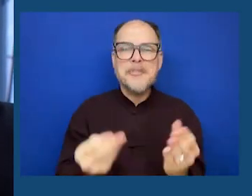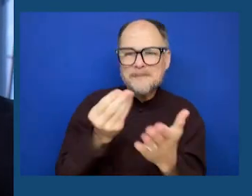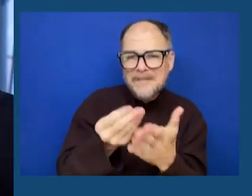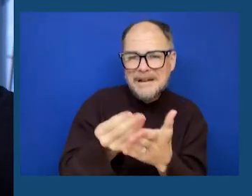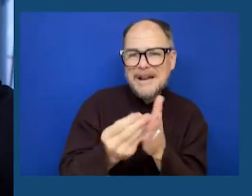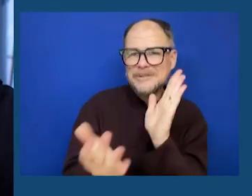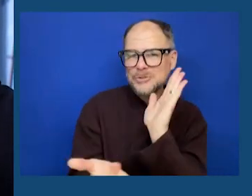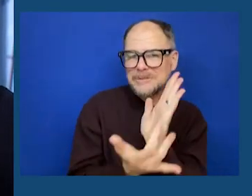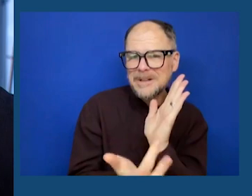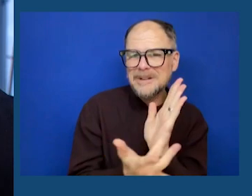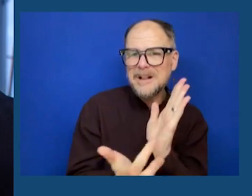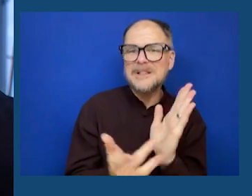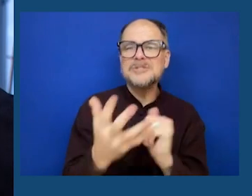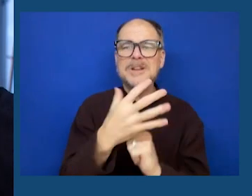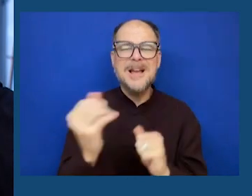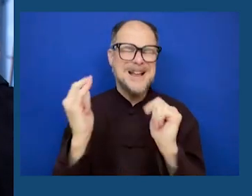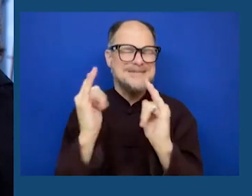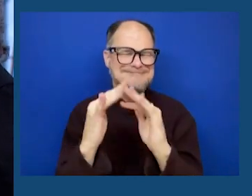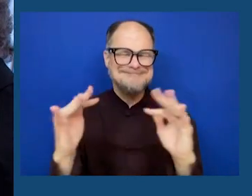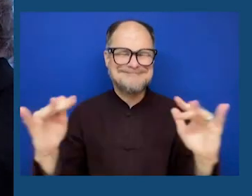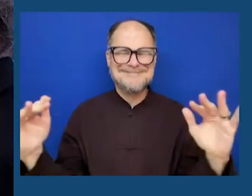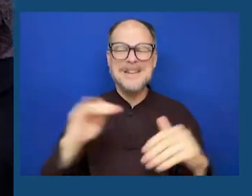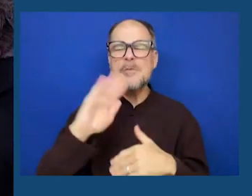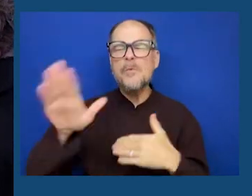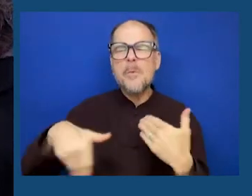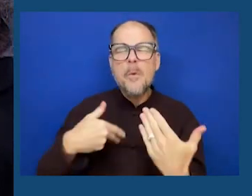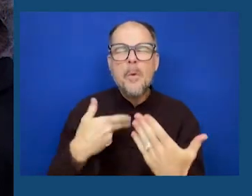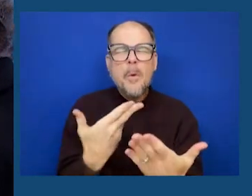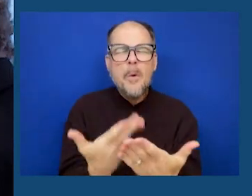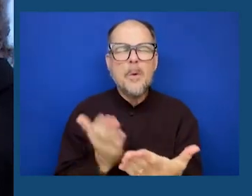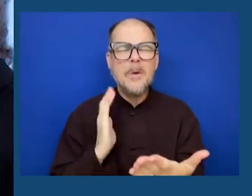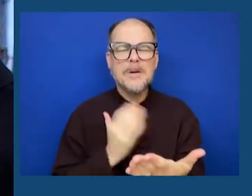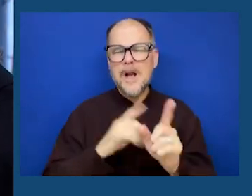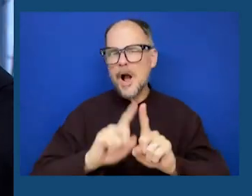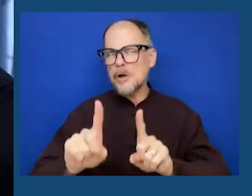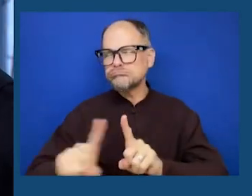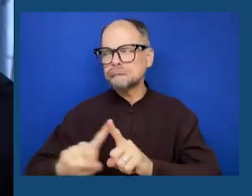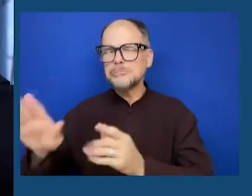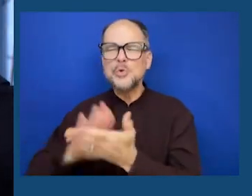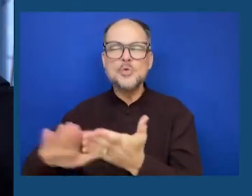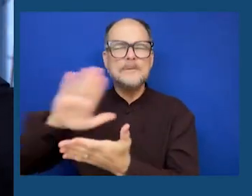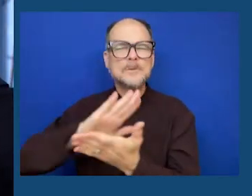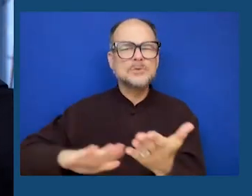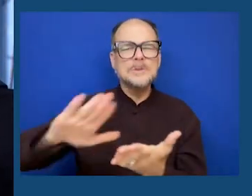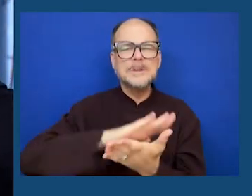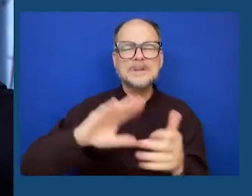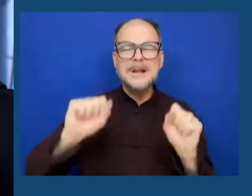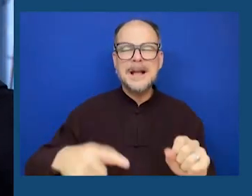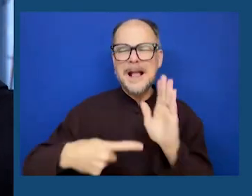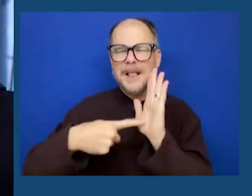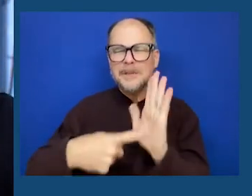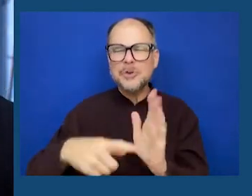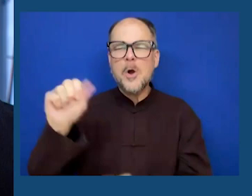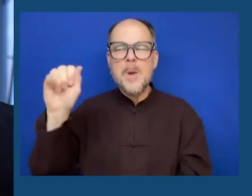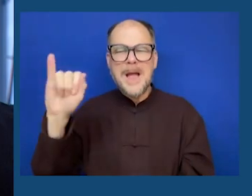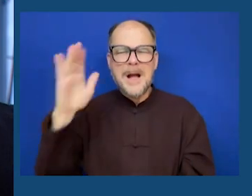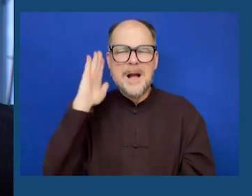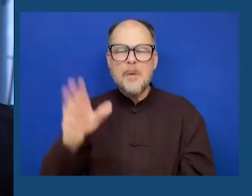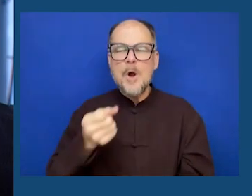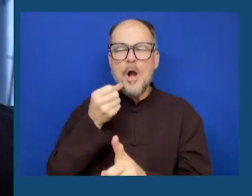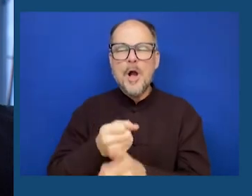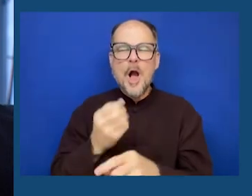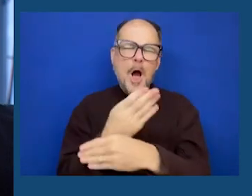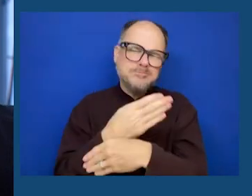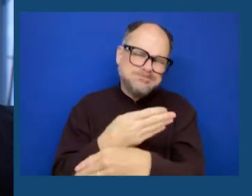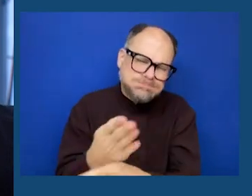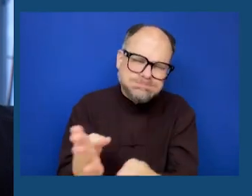technologies. And I'm sure amongst all of our universities, we can show that enormous breadth of impact. The other